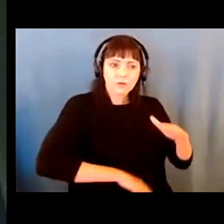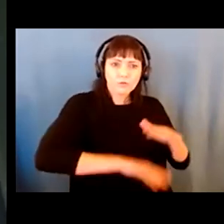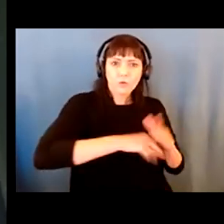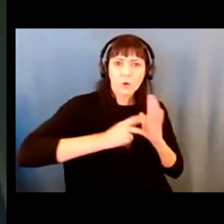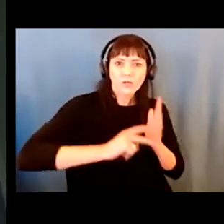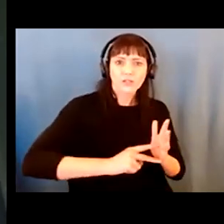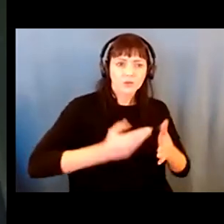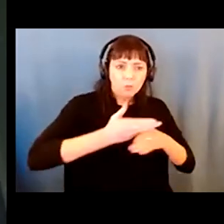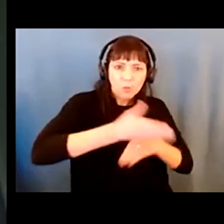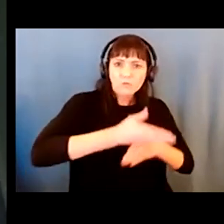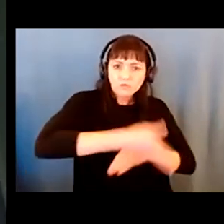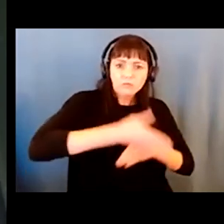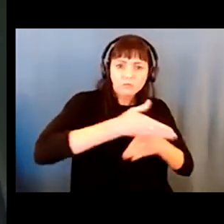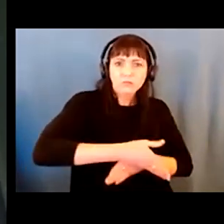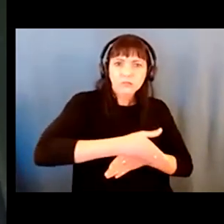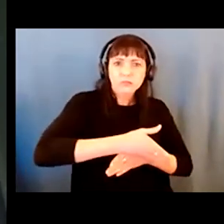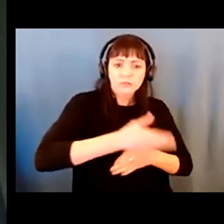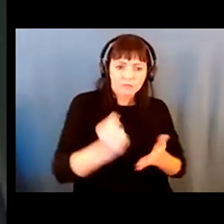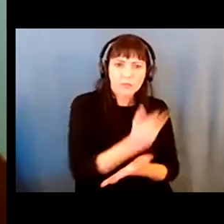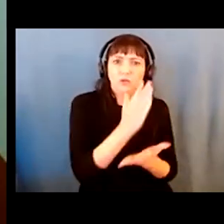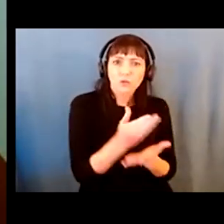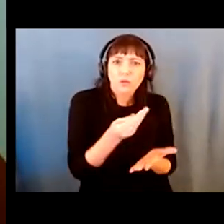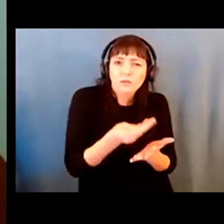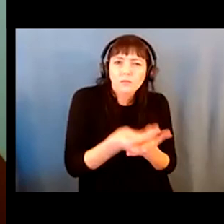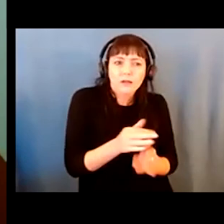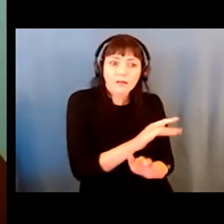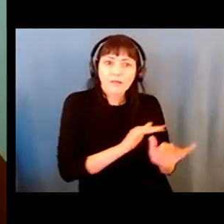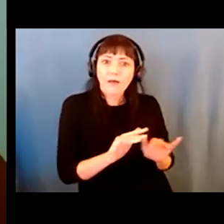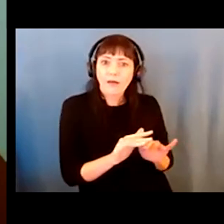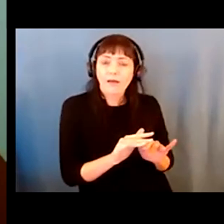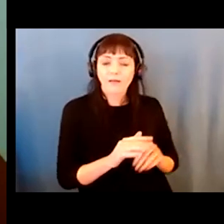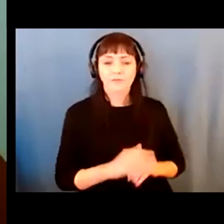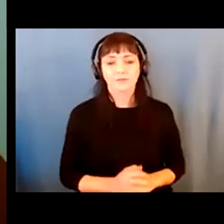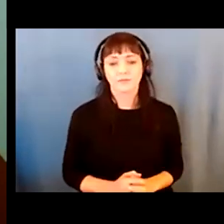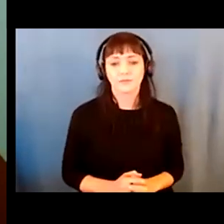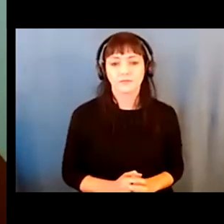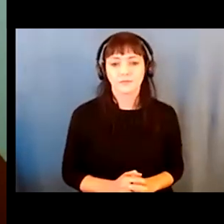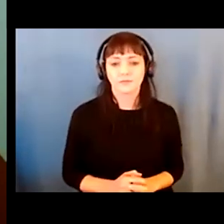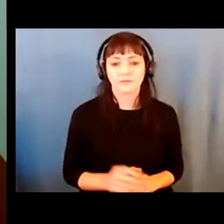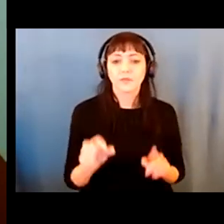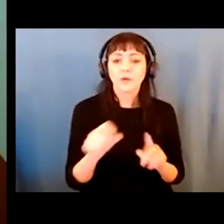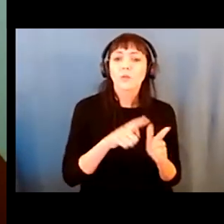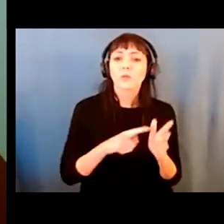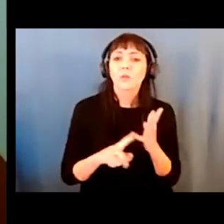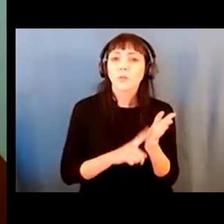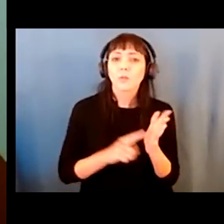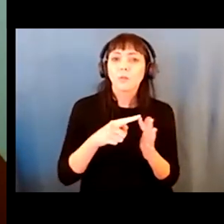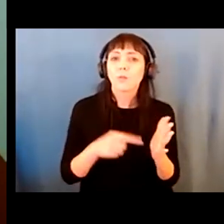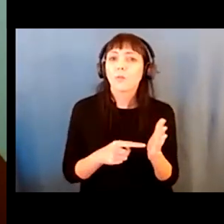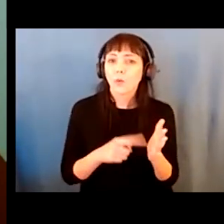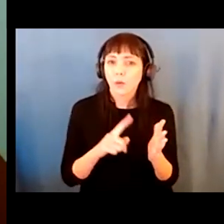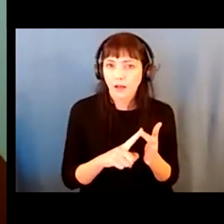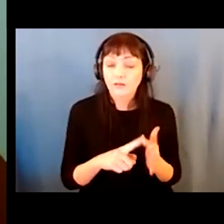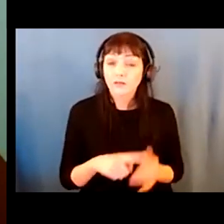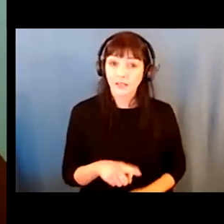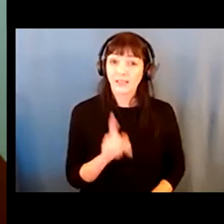in teams. We've got to work collaboratively, really. And I also think, so just to say so, I think it has to be there from